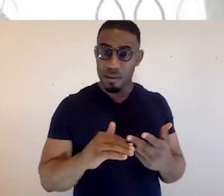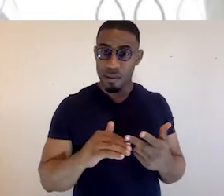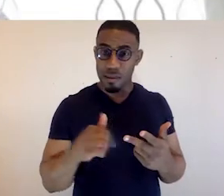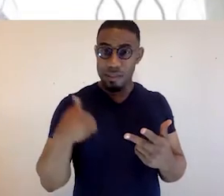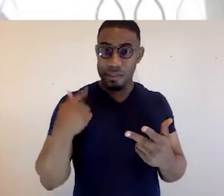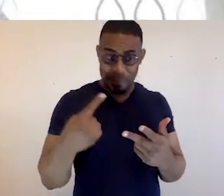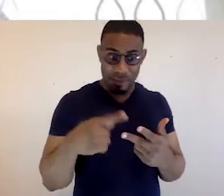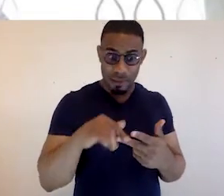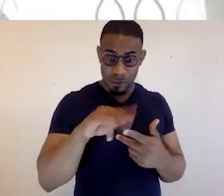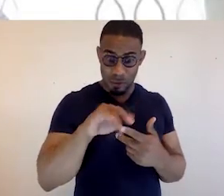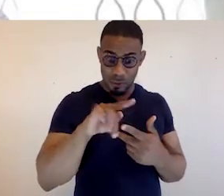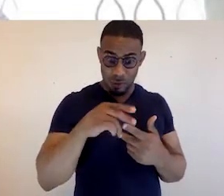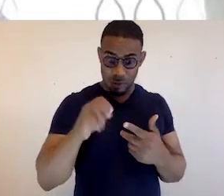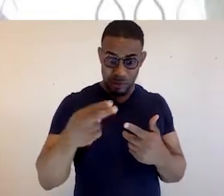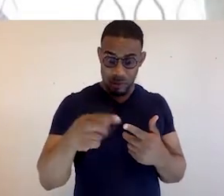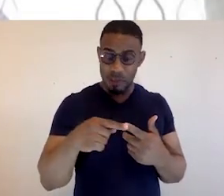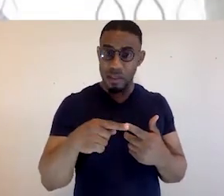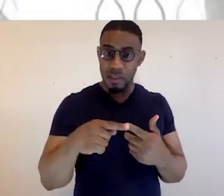Since Juneteenth,